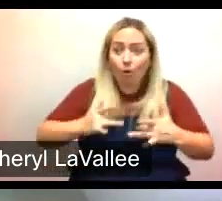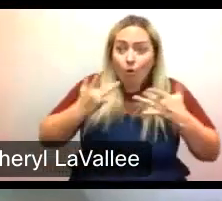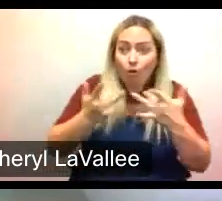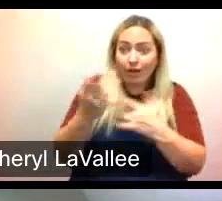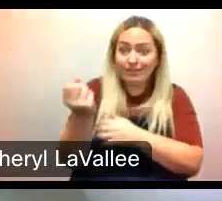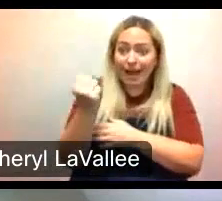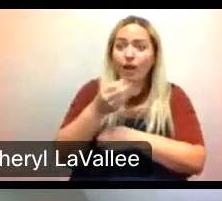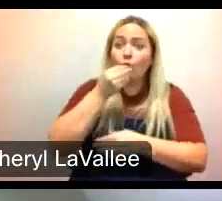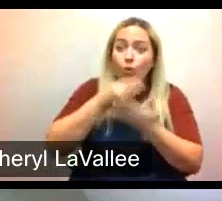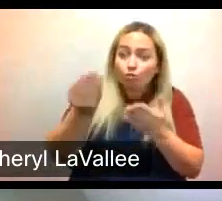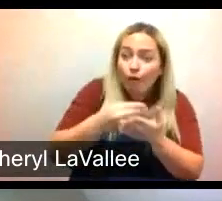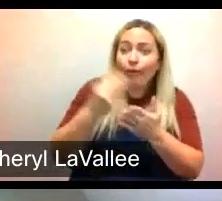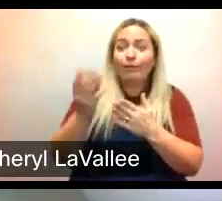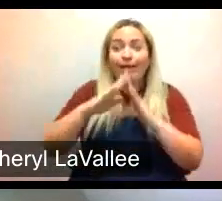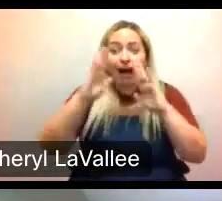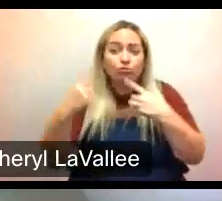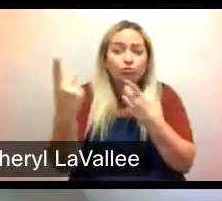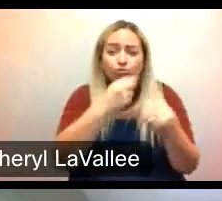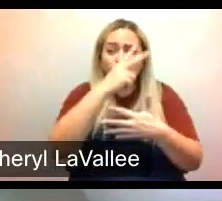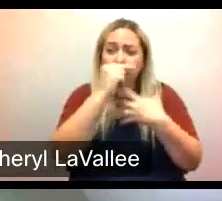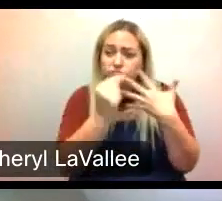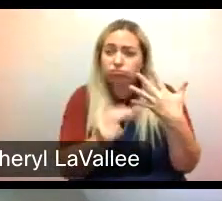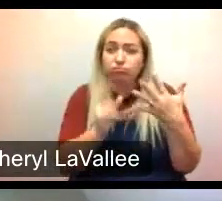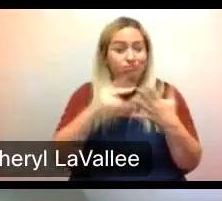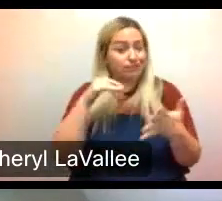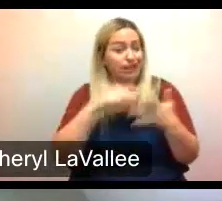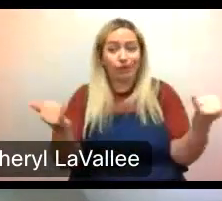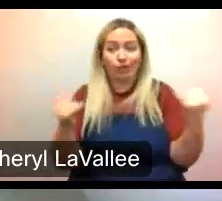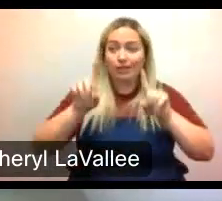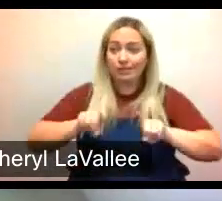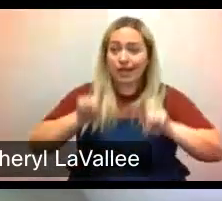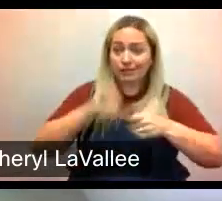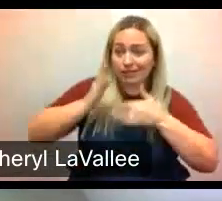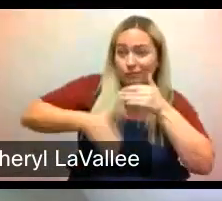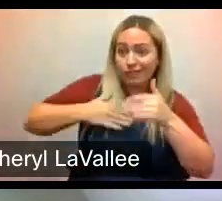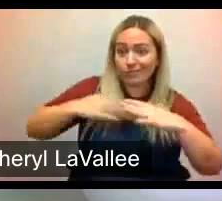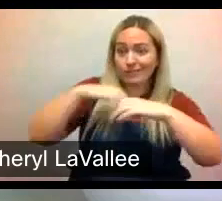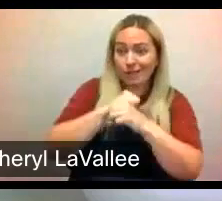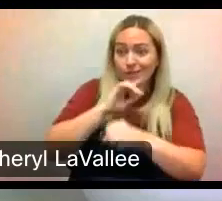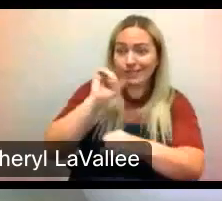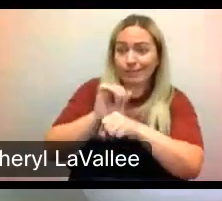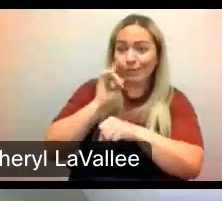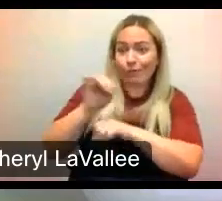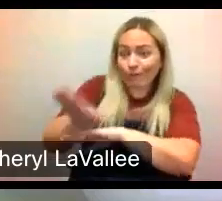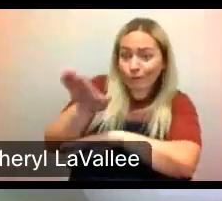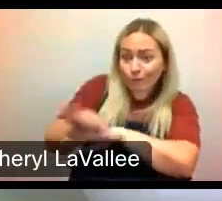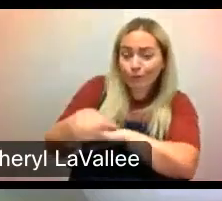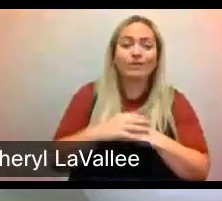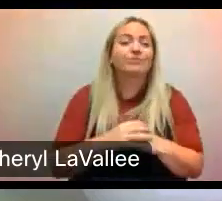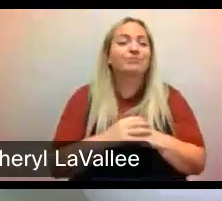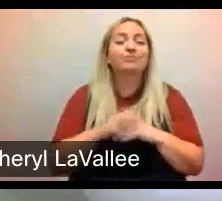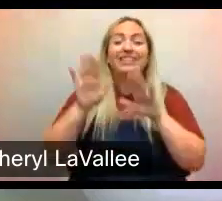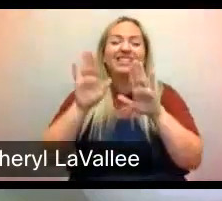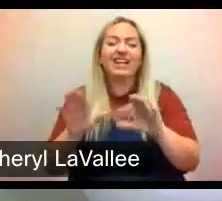grocery shopping and house chores done. I studied for today's test and finished my summary assignment for the afternoon. Sunday was a